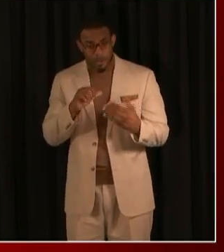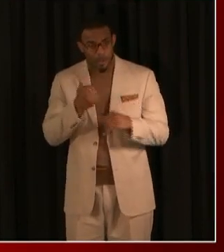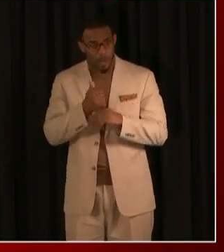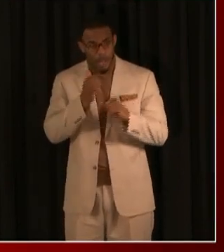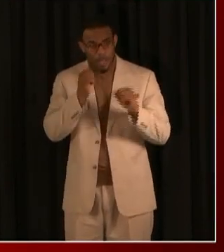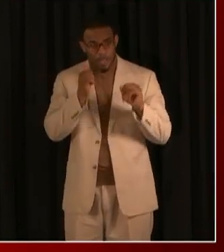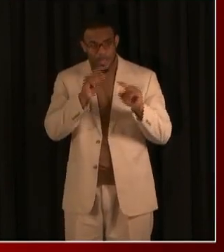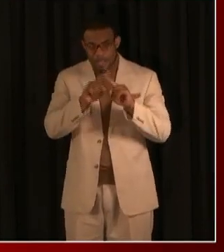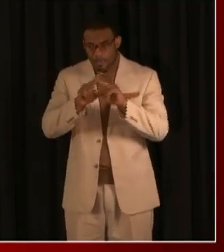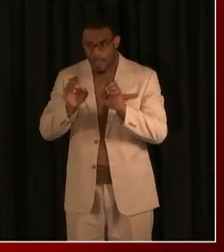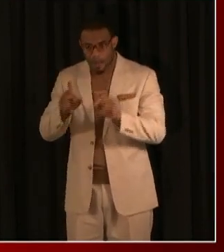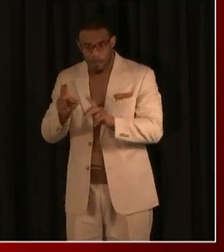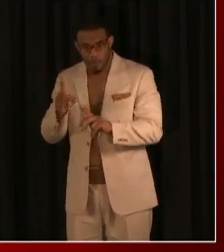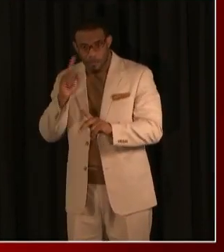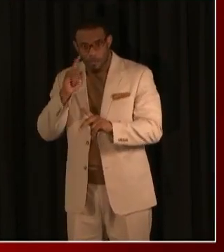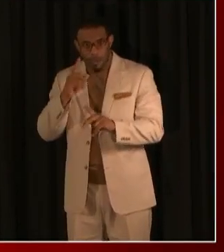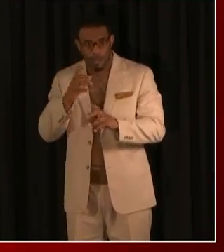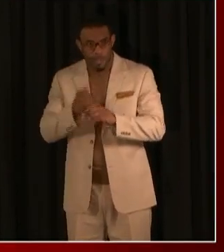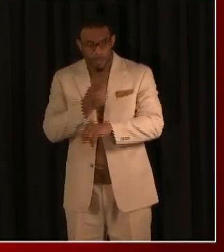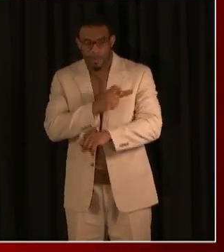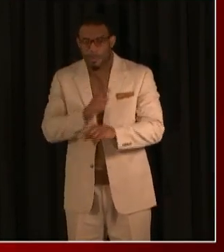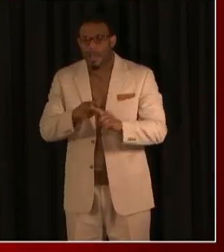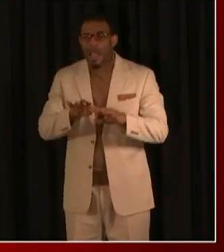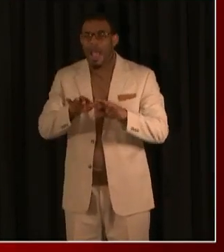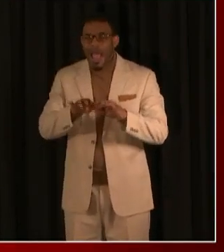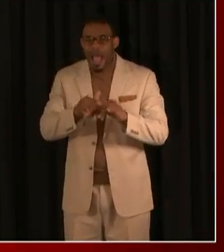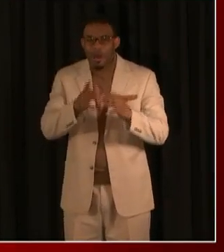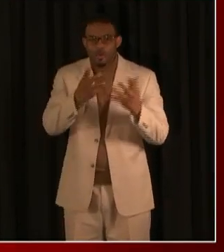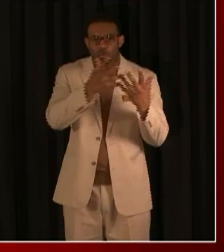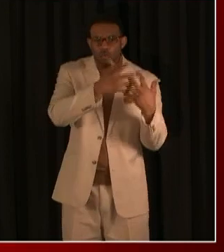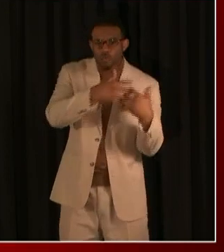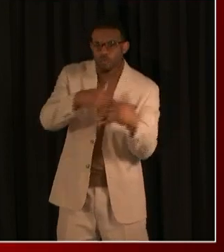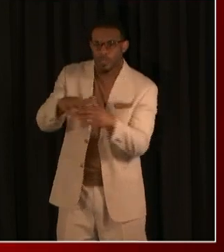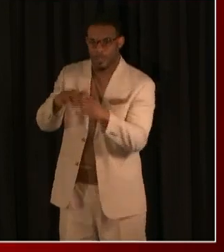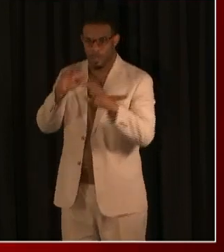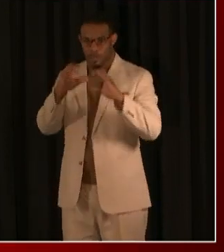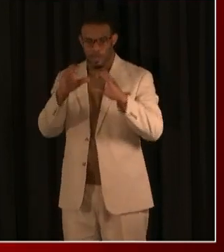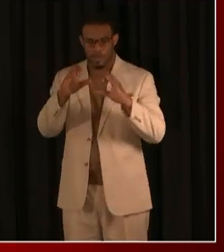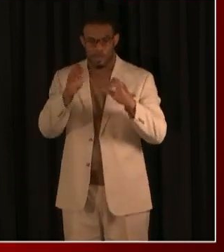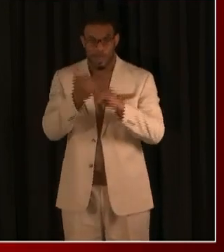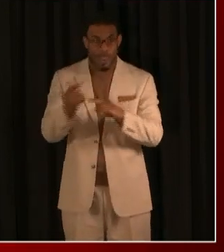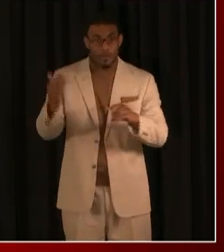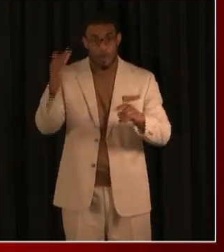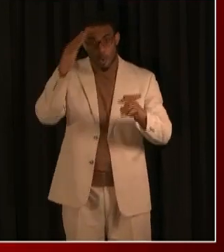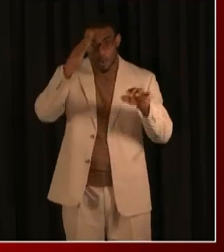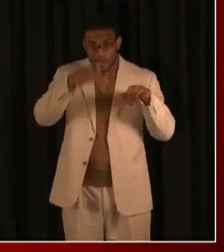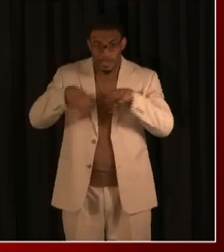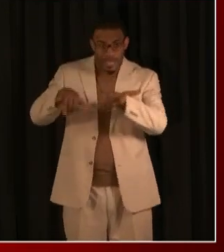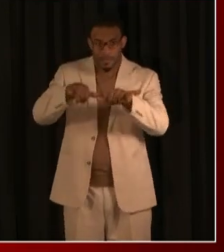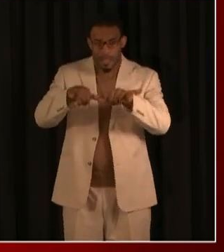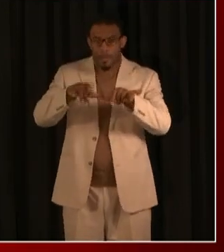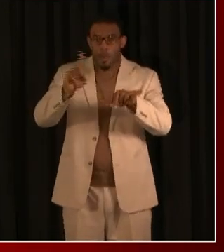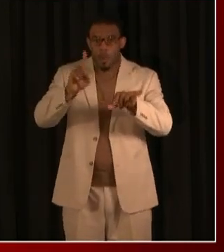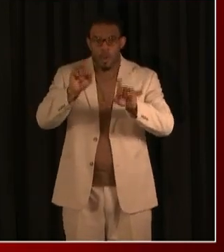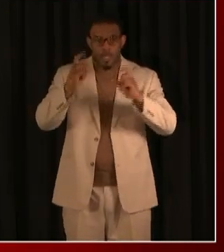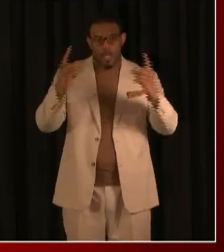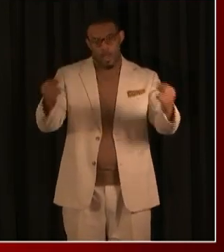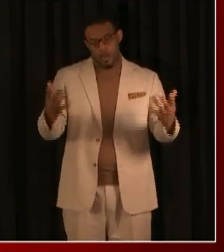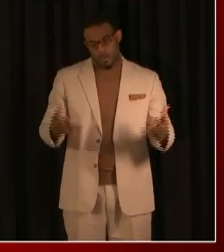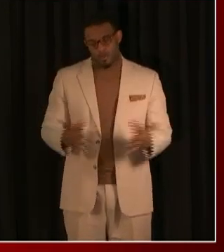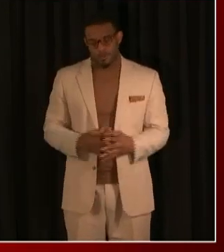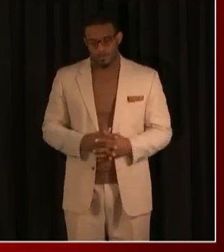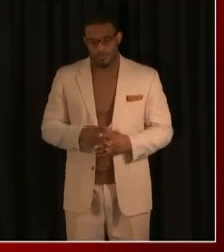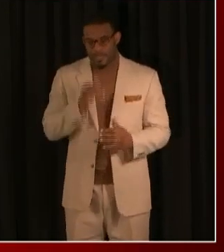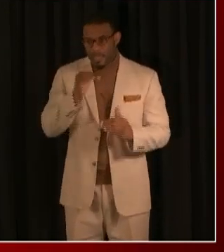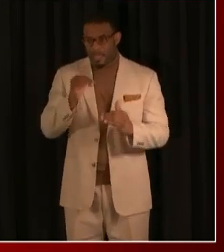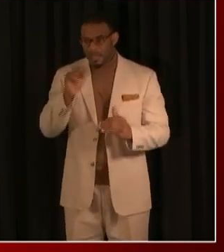wonder how all of this information is populated in a way that they have some direction of where to go, whether you're a vet